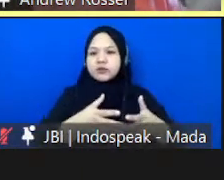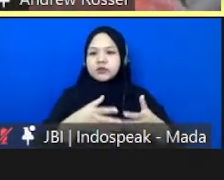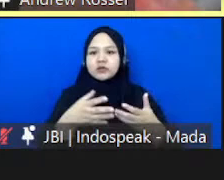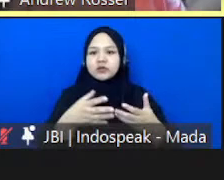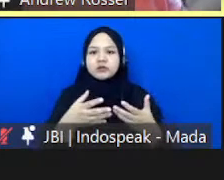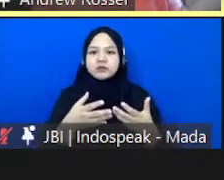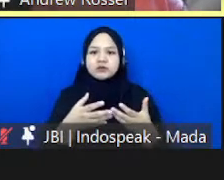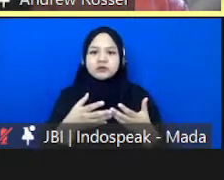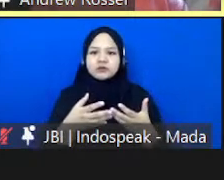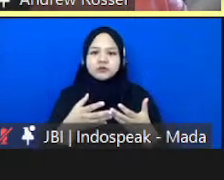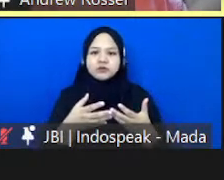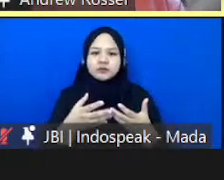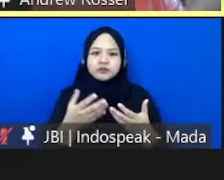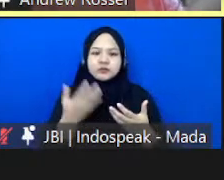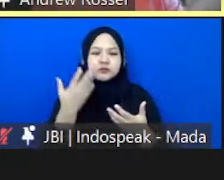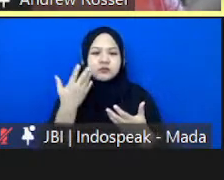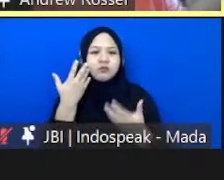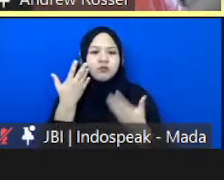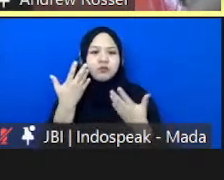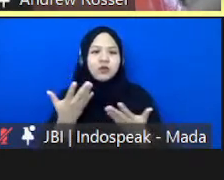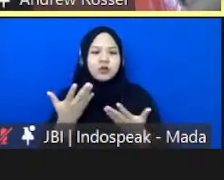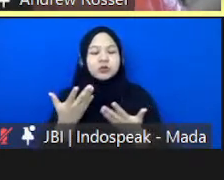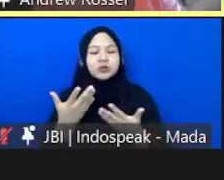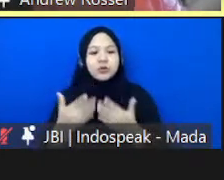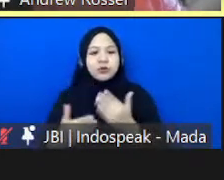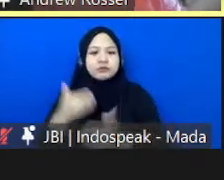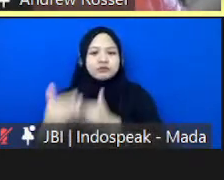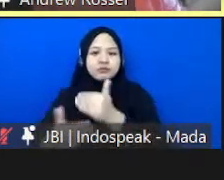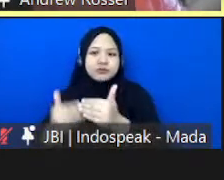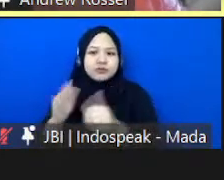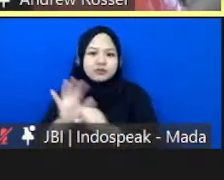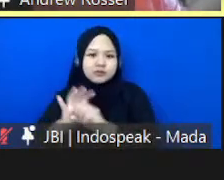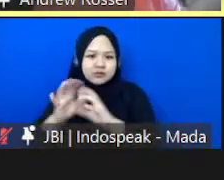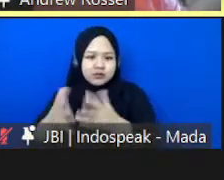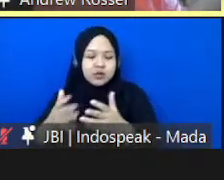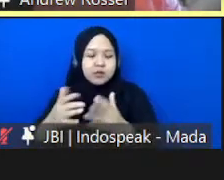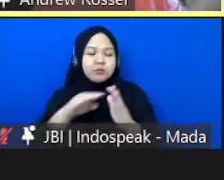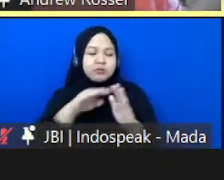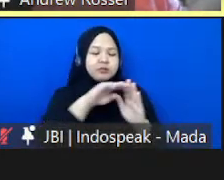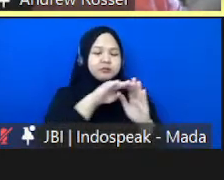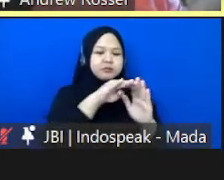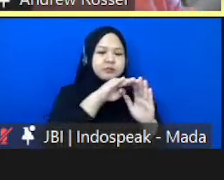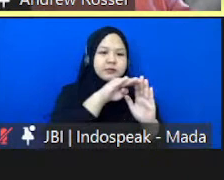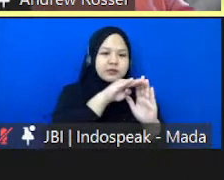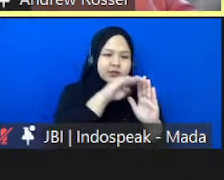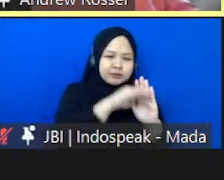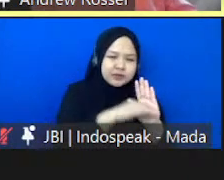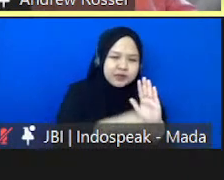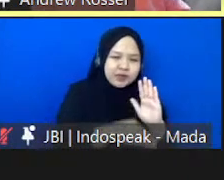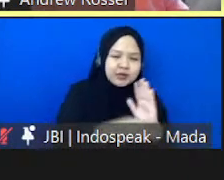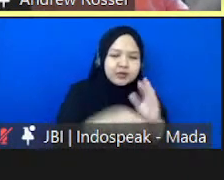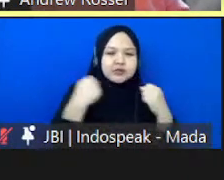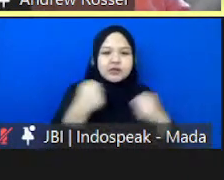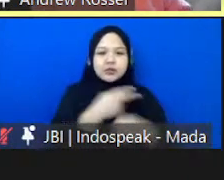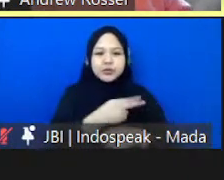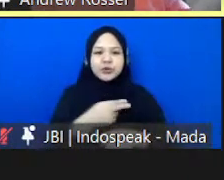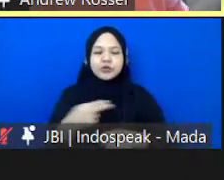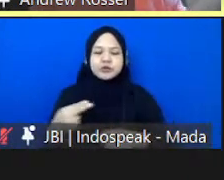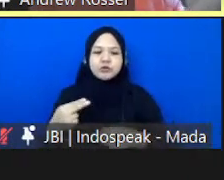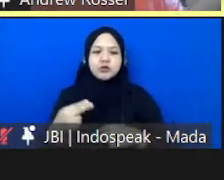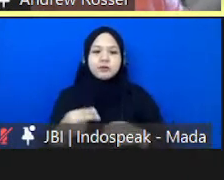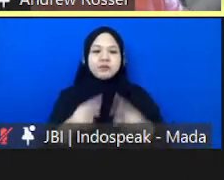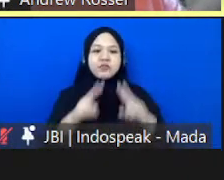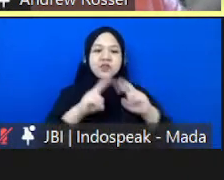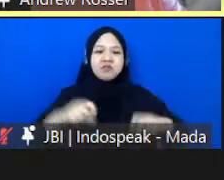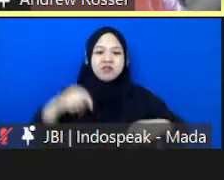the implications of COVID-19 for the nature of health policy in Indonesia. The paper is organised into